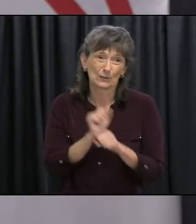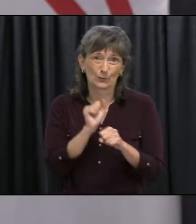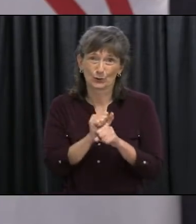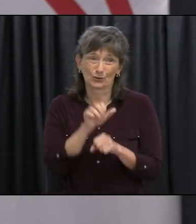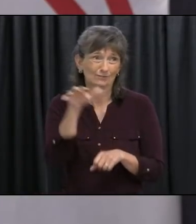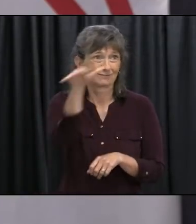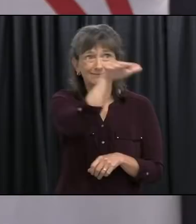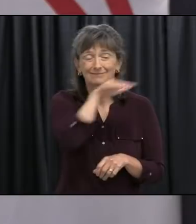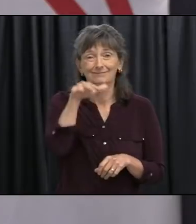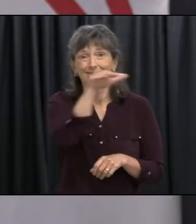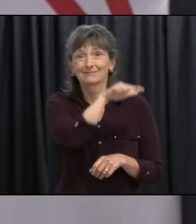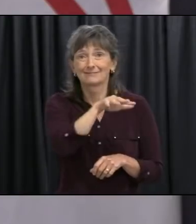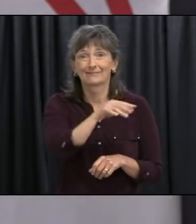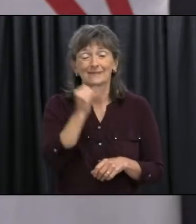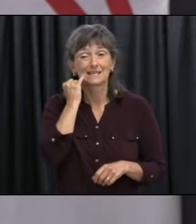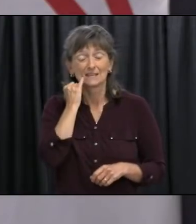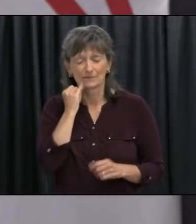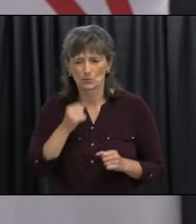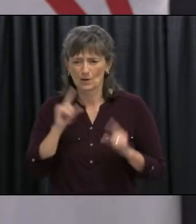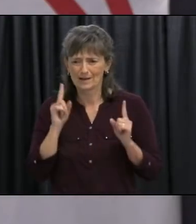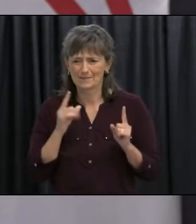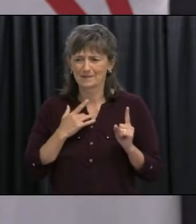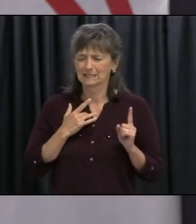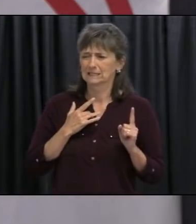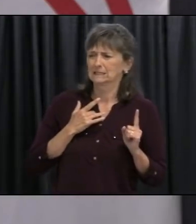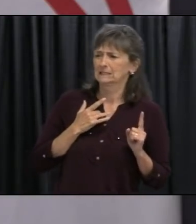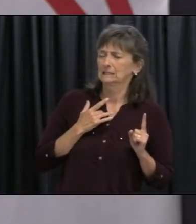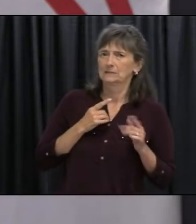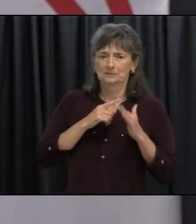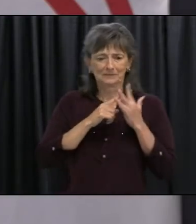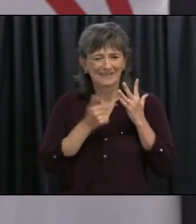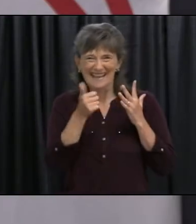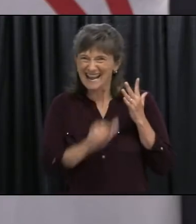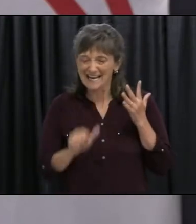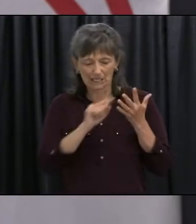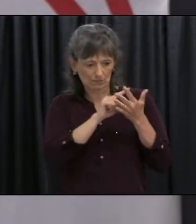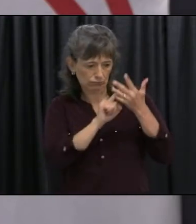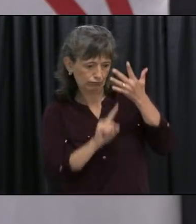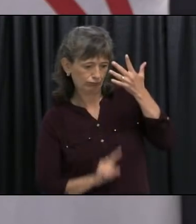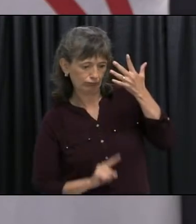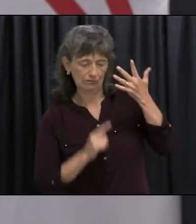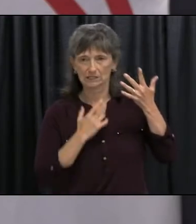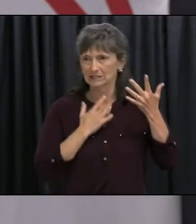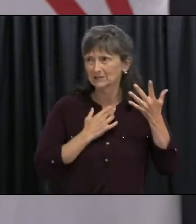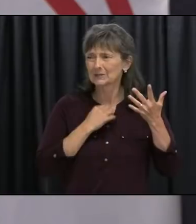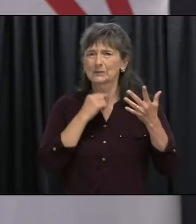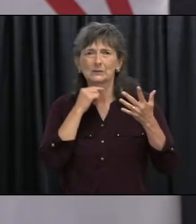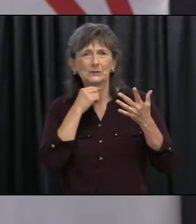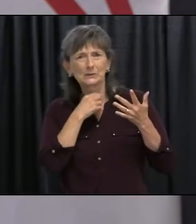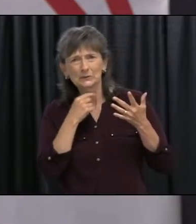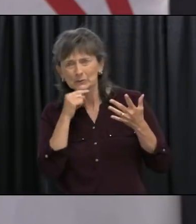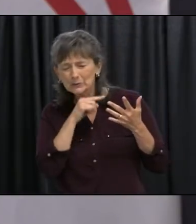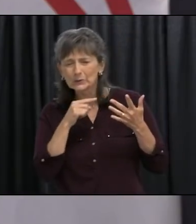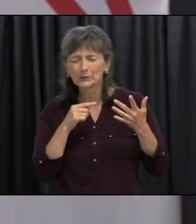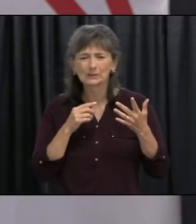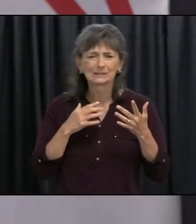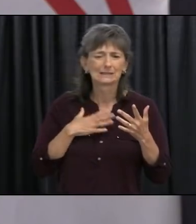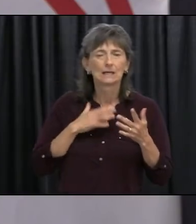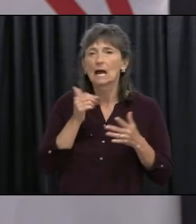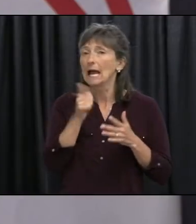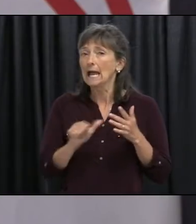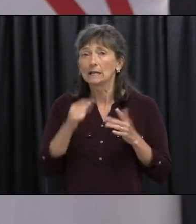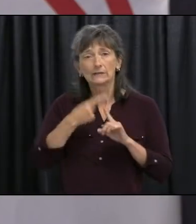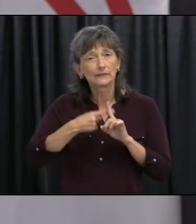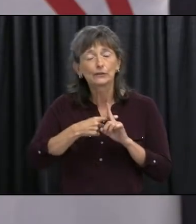our co-workers safe and stopping the spread or slowing the spread of COVID-19 with other communities. If we do so, if people just show up to